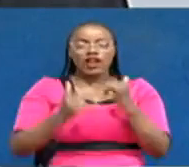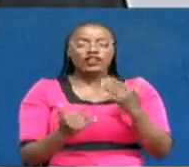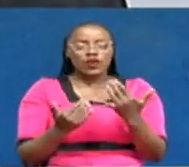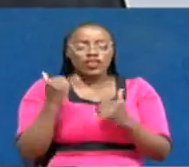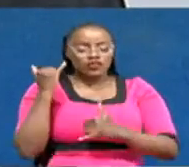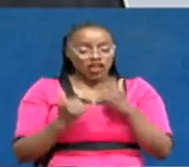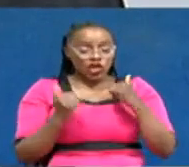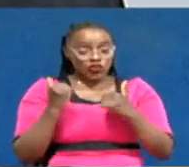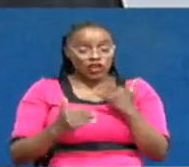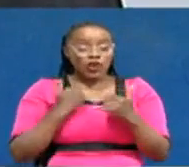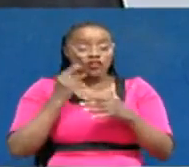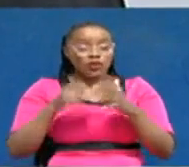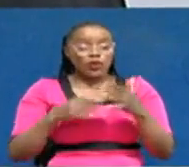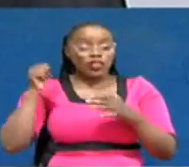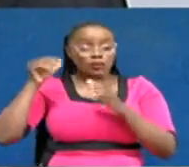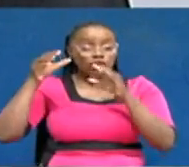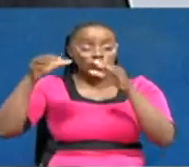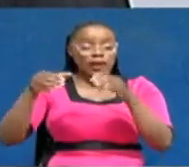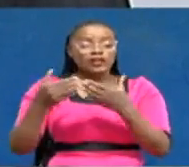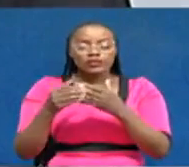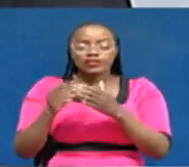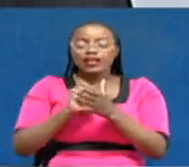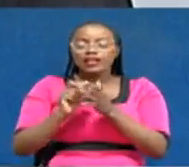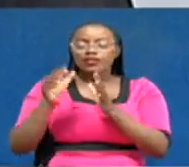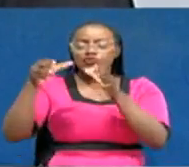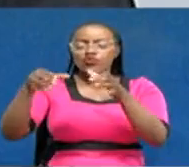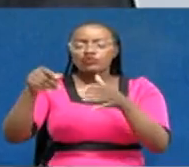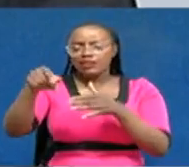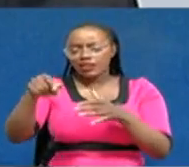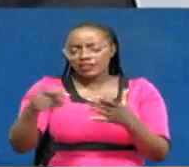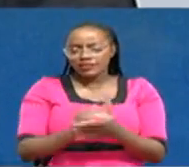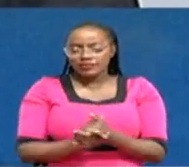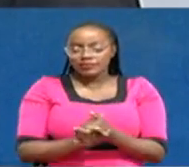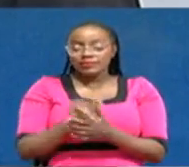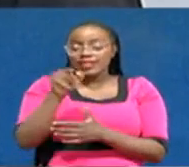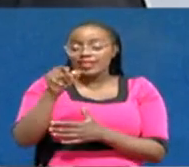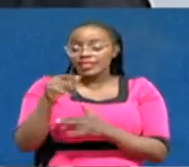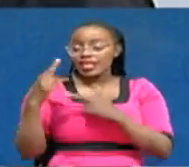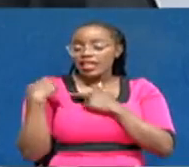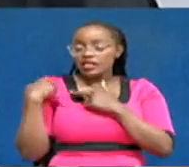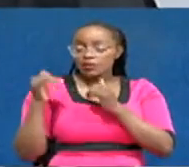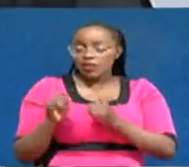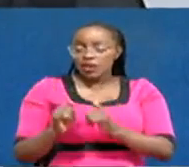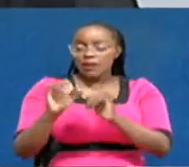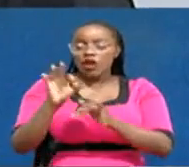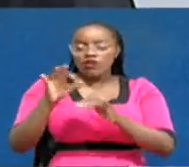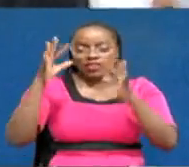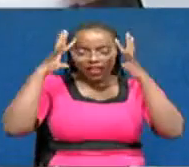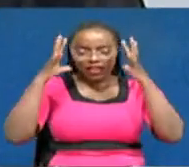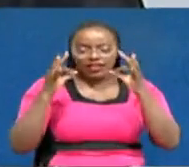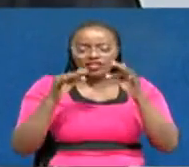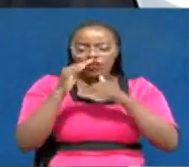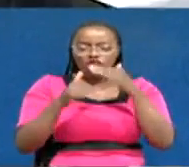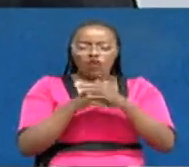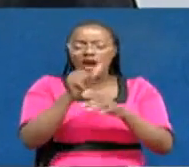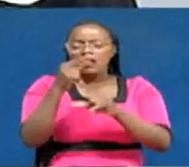one. Lastly, we have the party secretariat. This body is the implementer of the decisions that are made